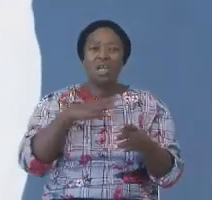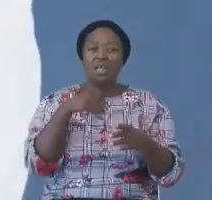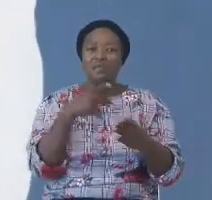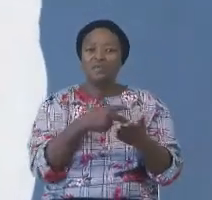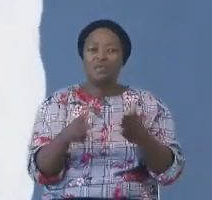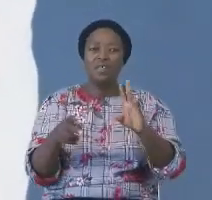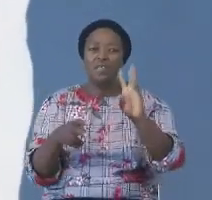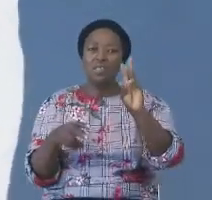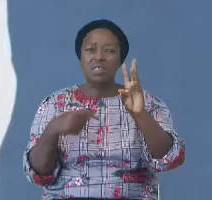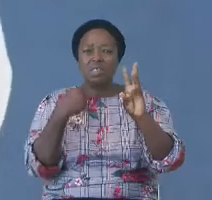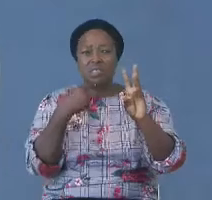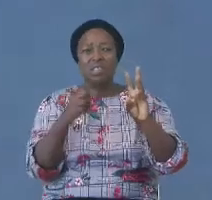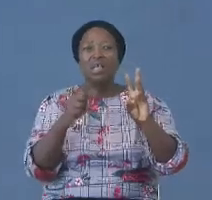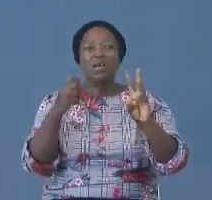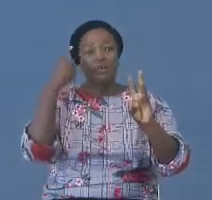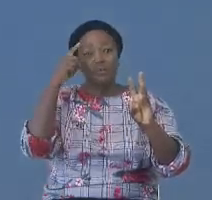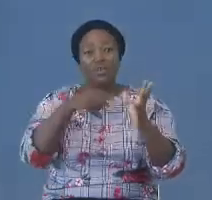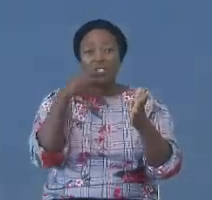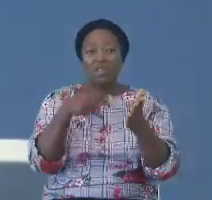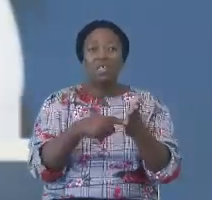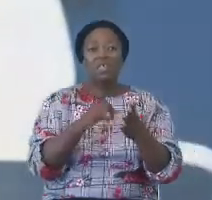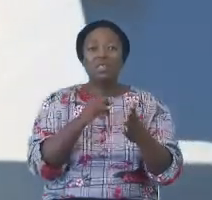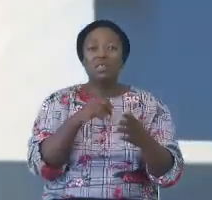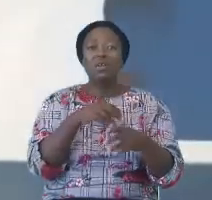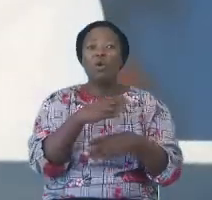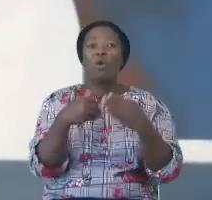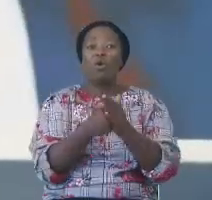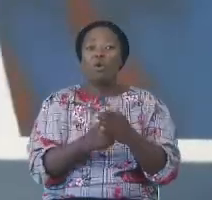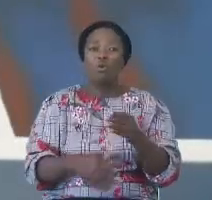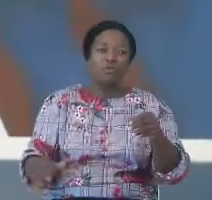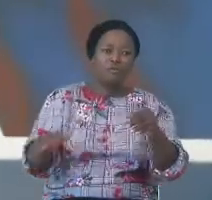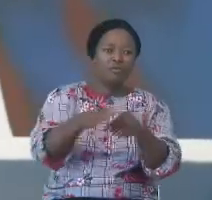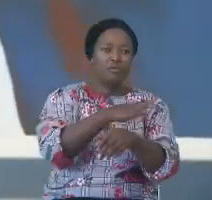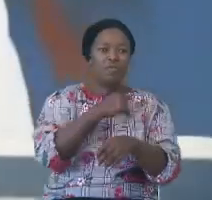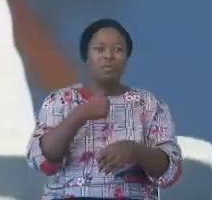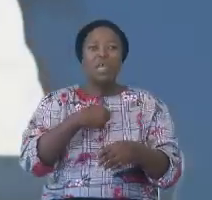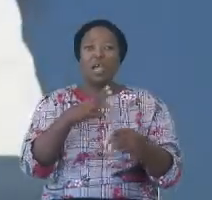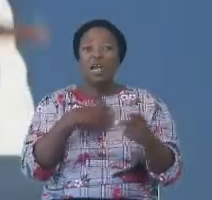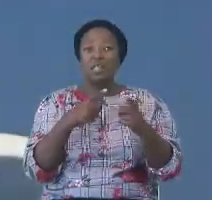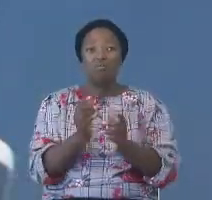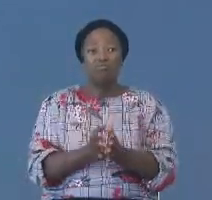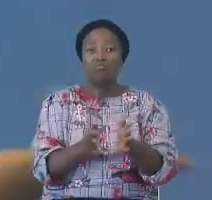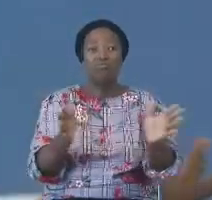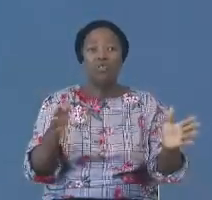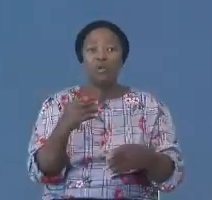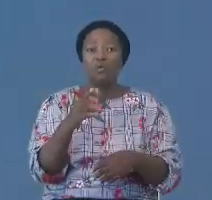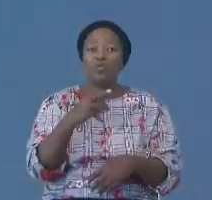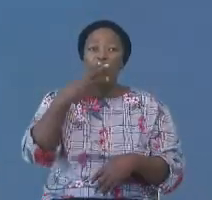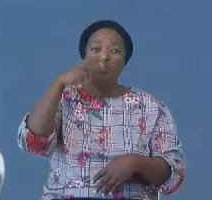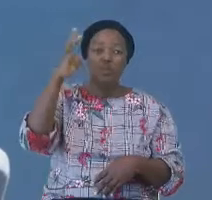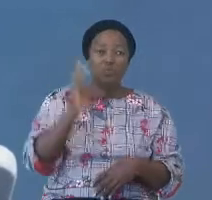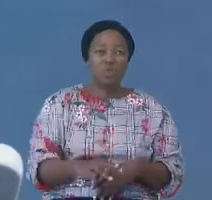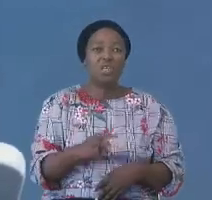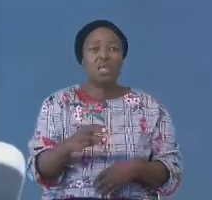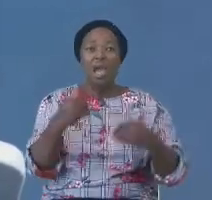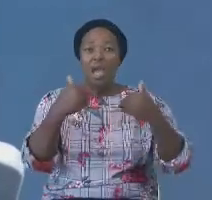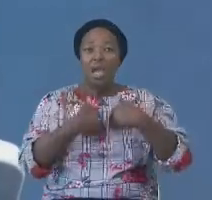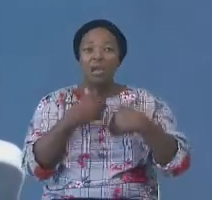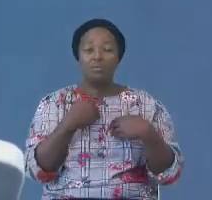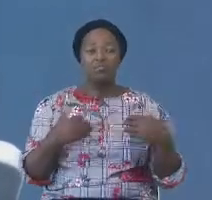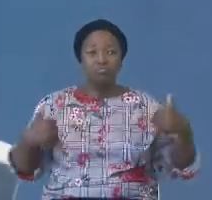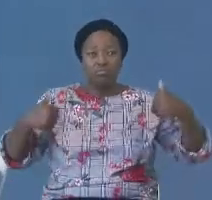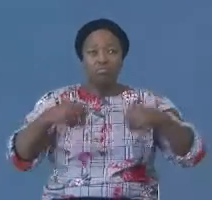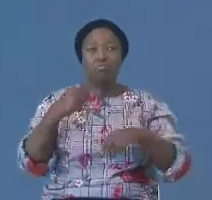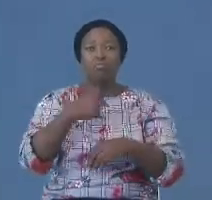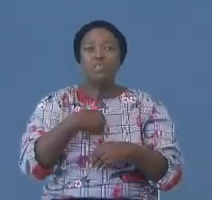my roaring look at verse 16 in verse 16 it says for dogs have come past me and they